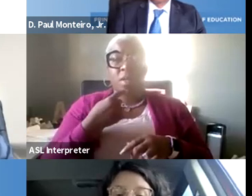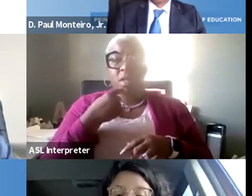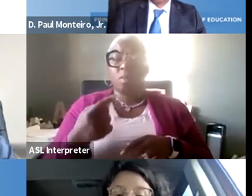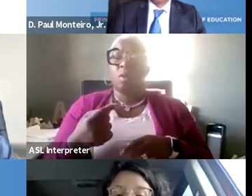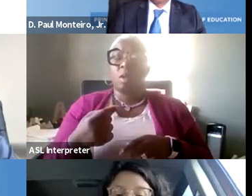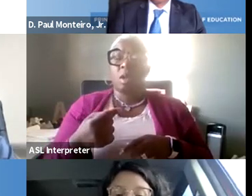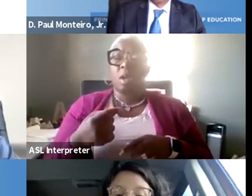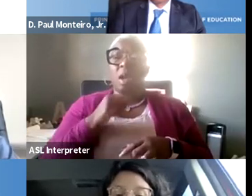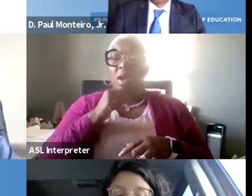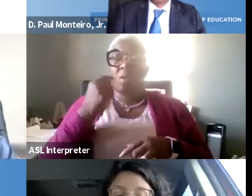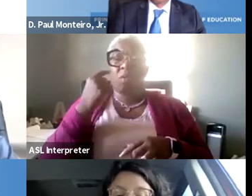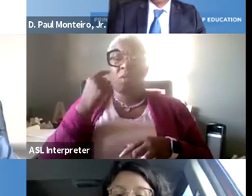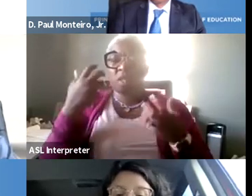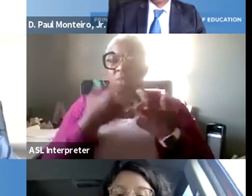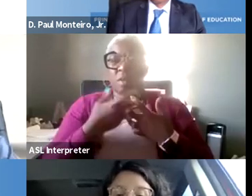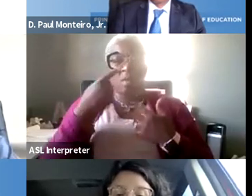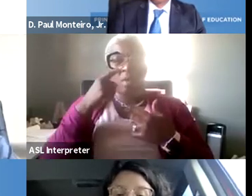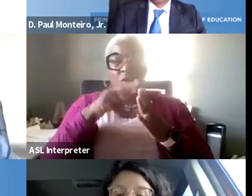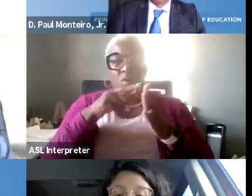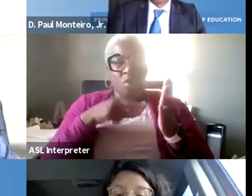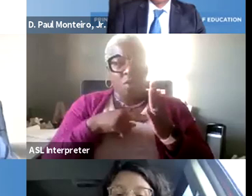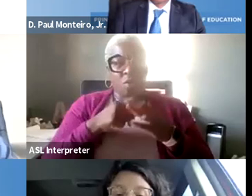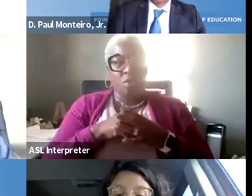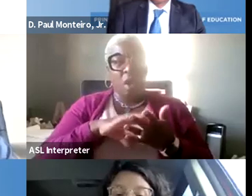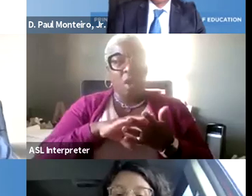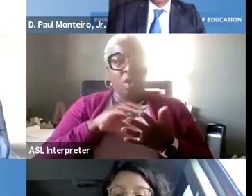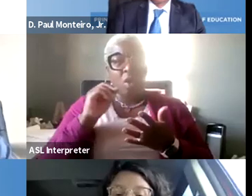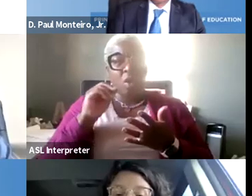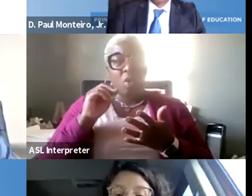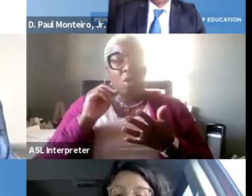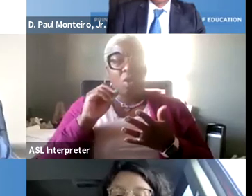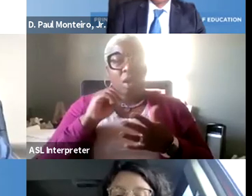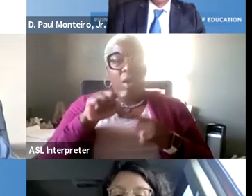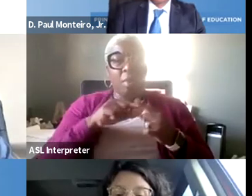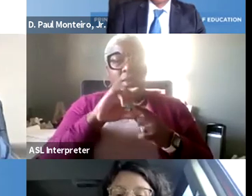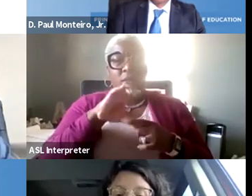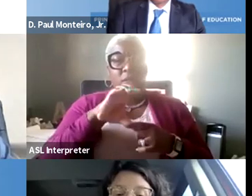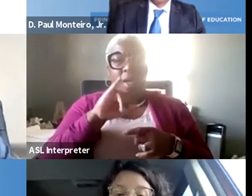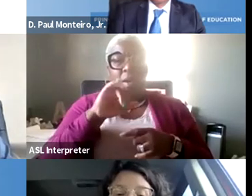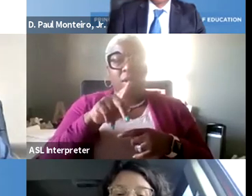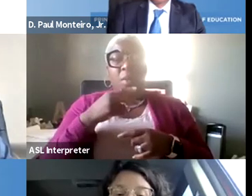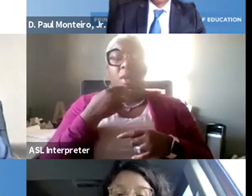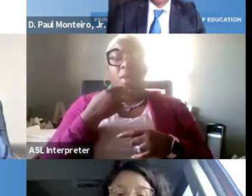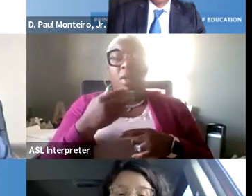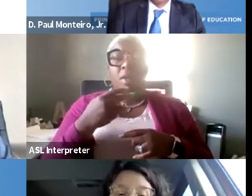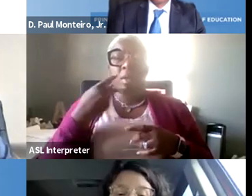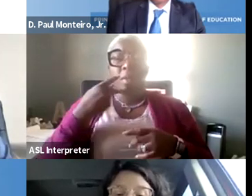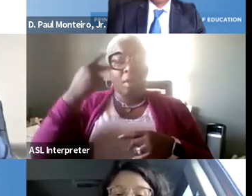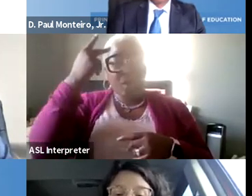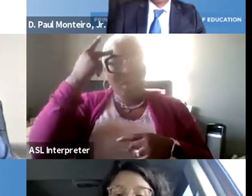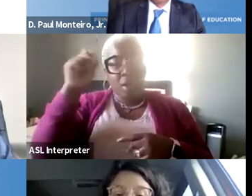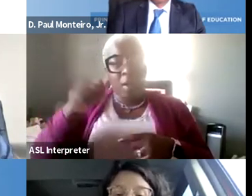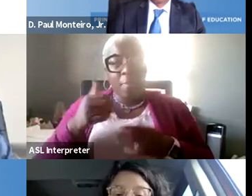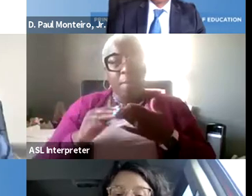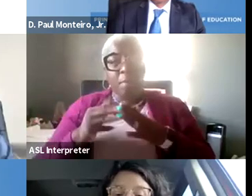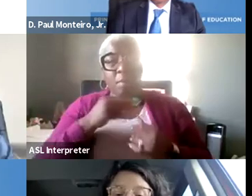I don't think she's fit for this role. I learned late about the CIP plan, and I want to thank those parents and other